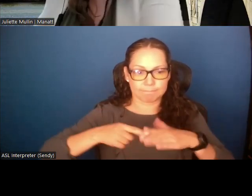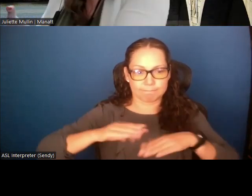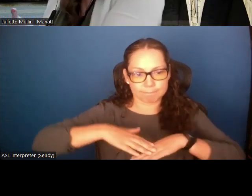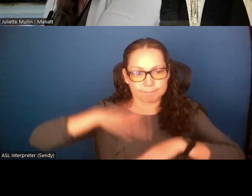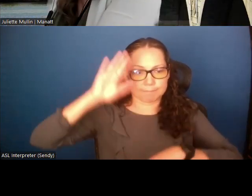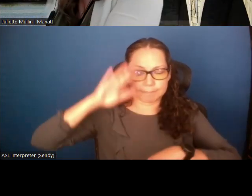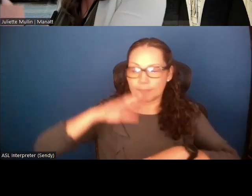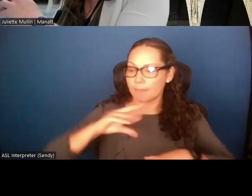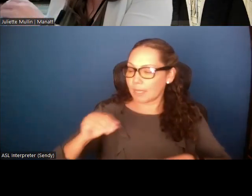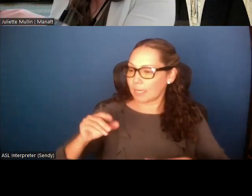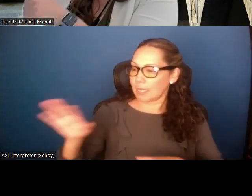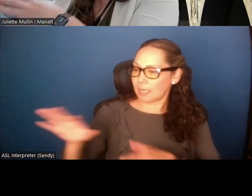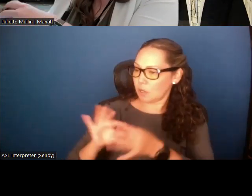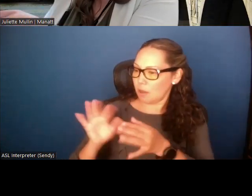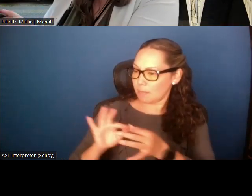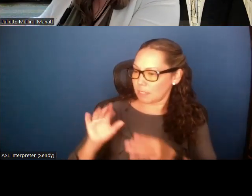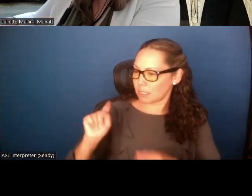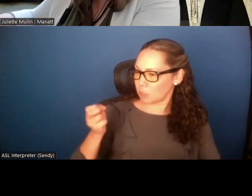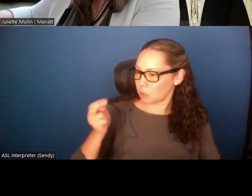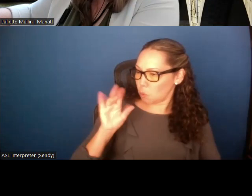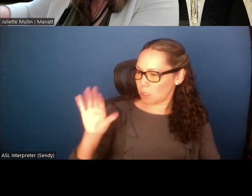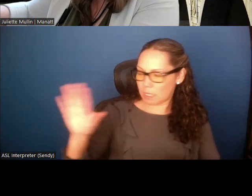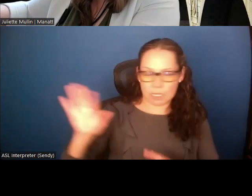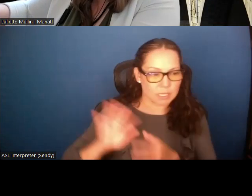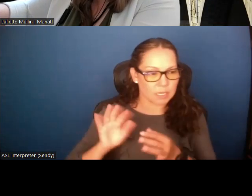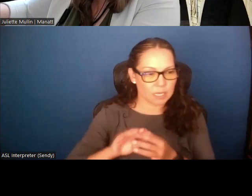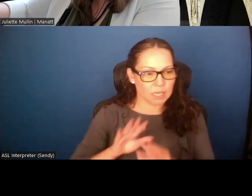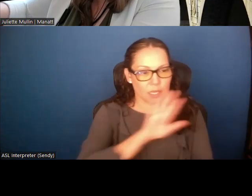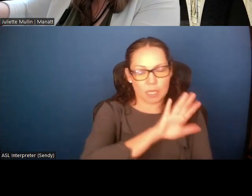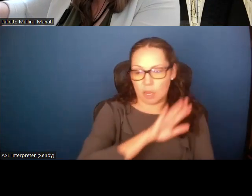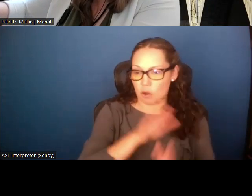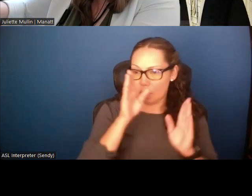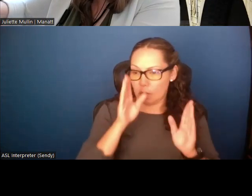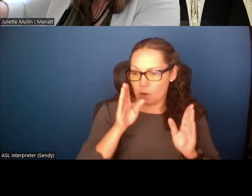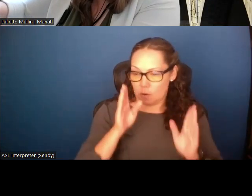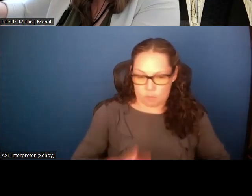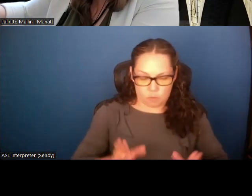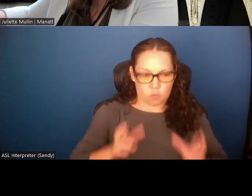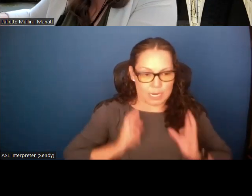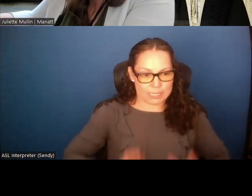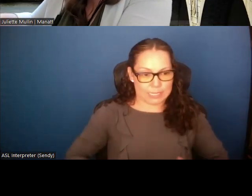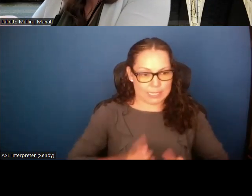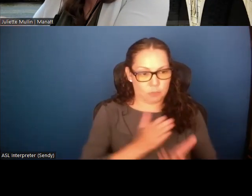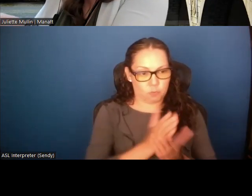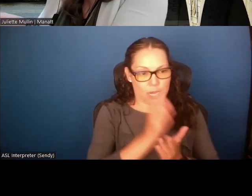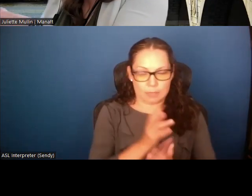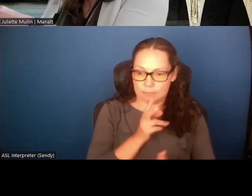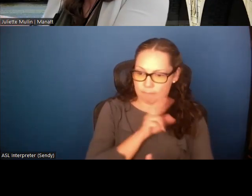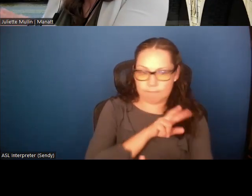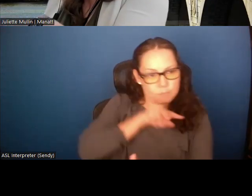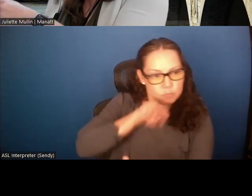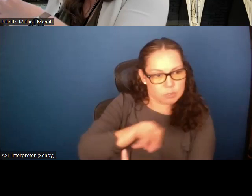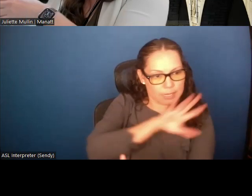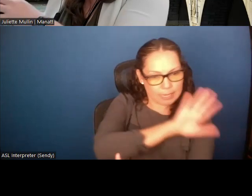Tony's point, where we're looking at it from the perspective of a resident's right. It's a right for them to have visitors.